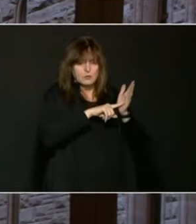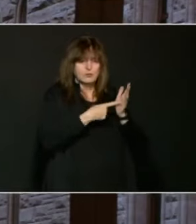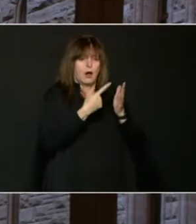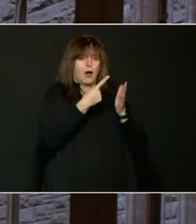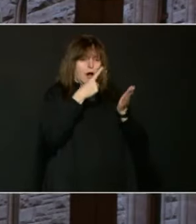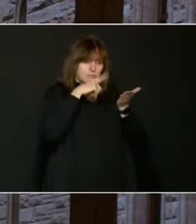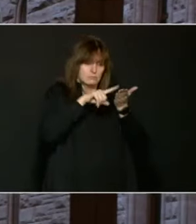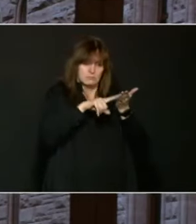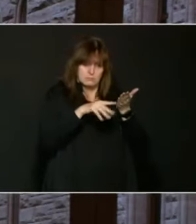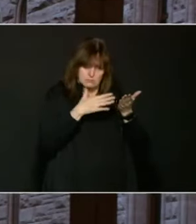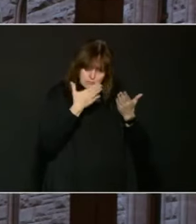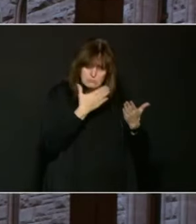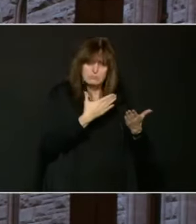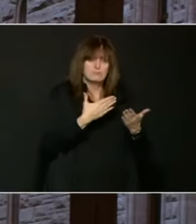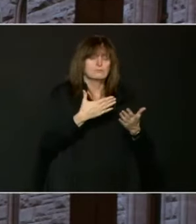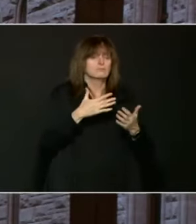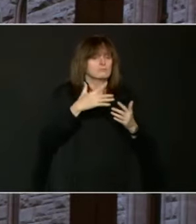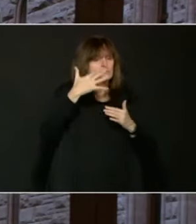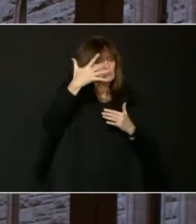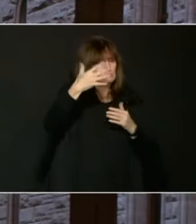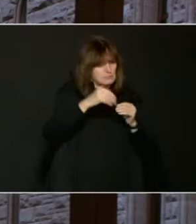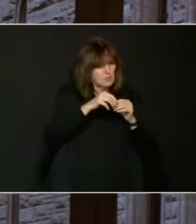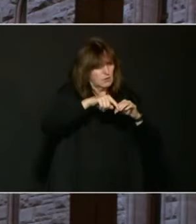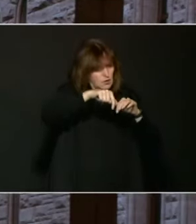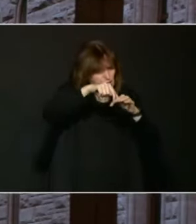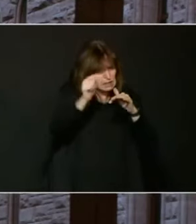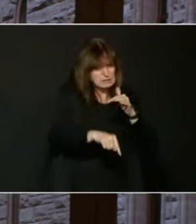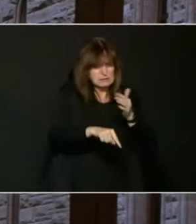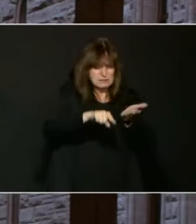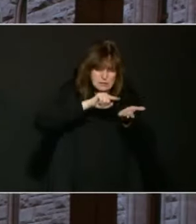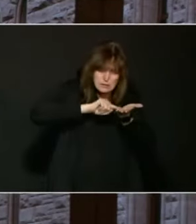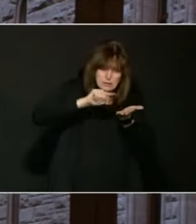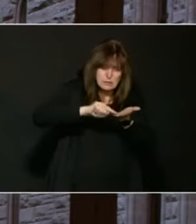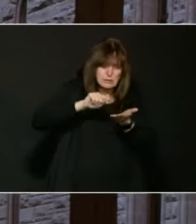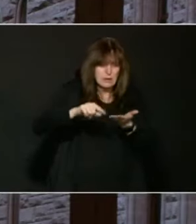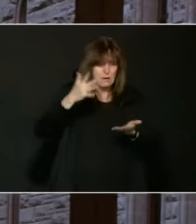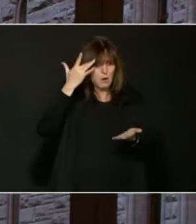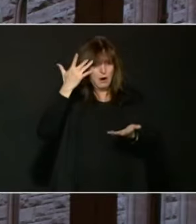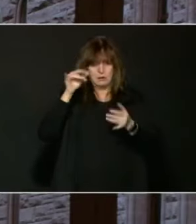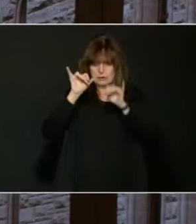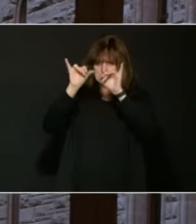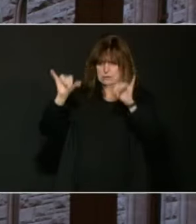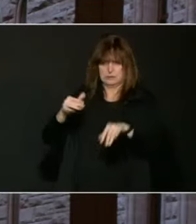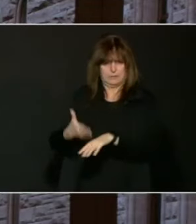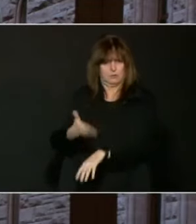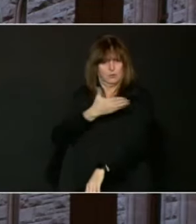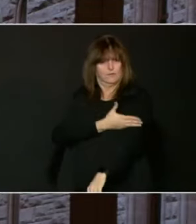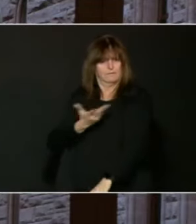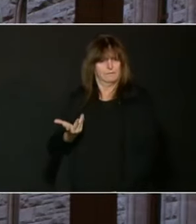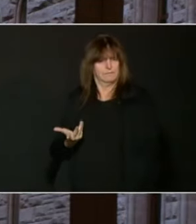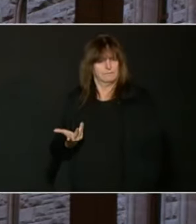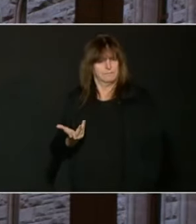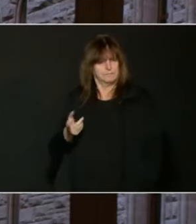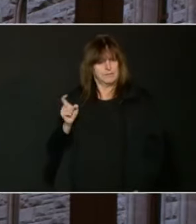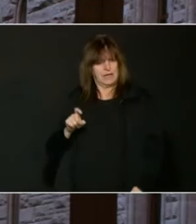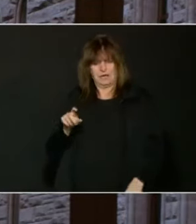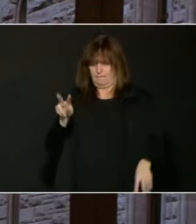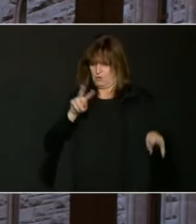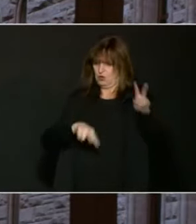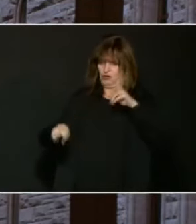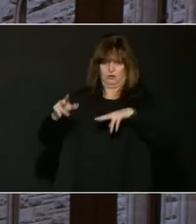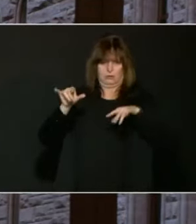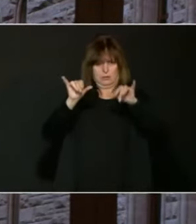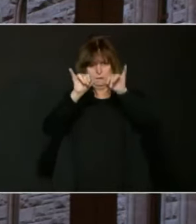want to make sure if there's system-wide improvements necessary, what should they be? And that's why I'm always interested in going to say